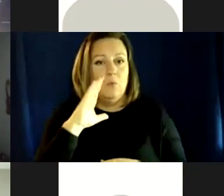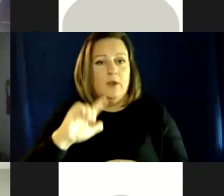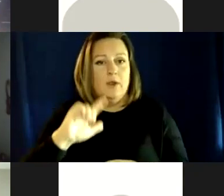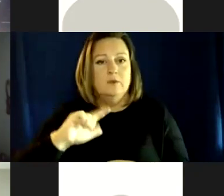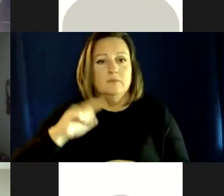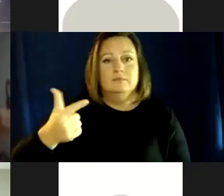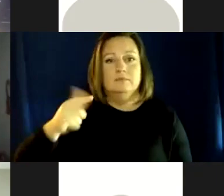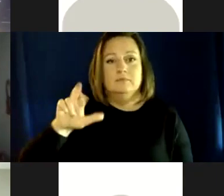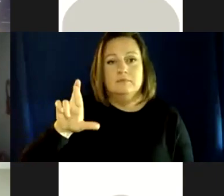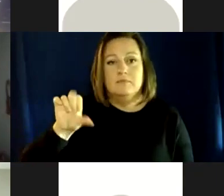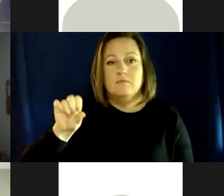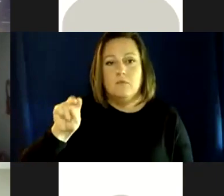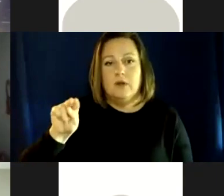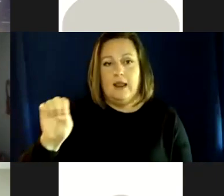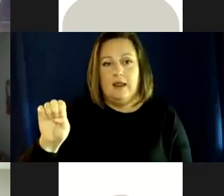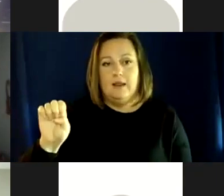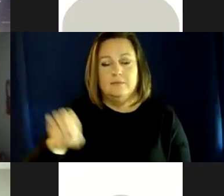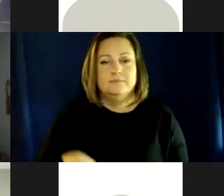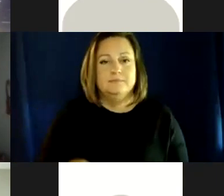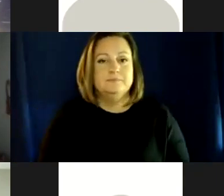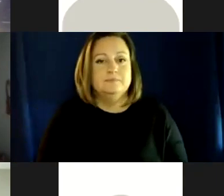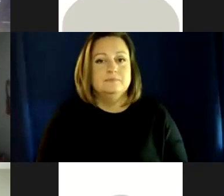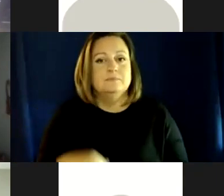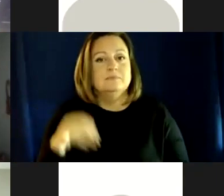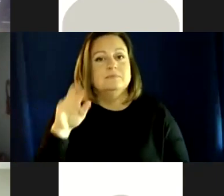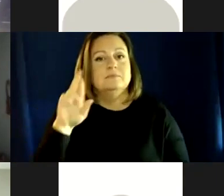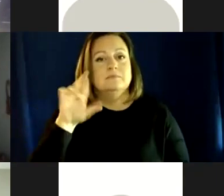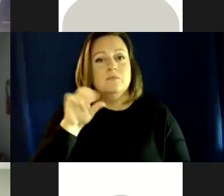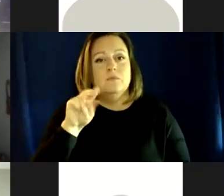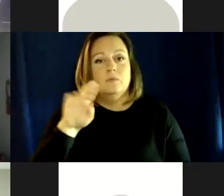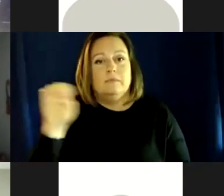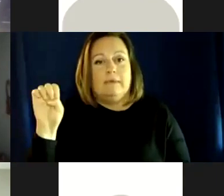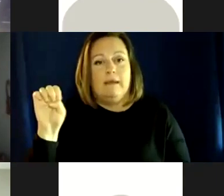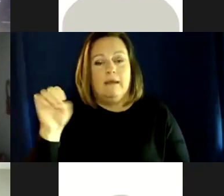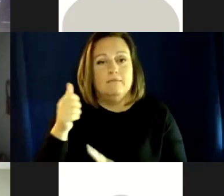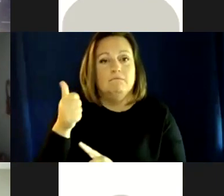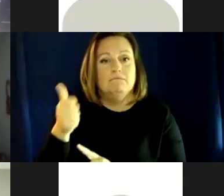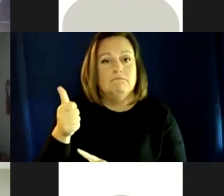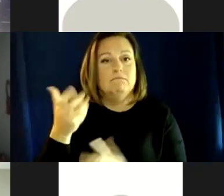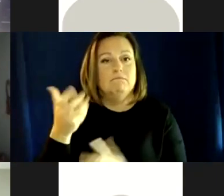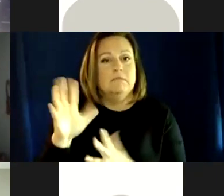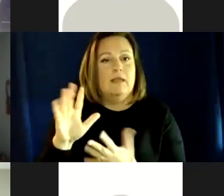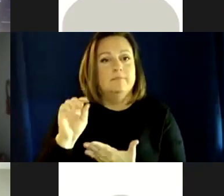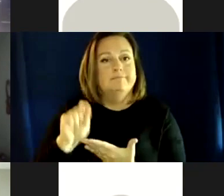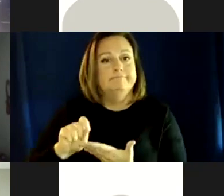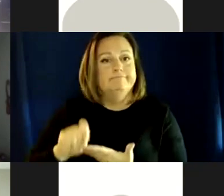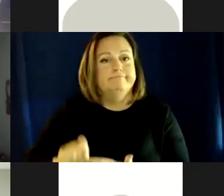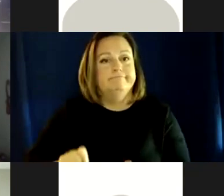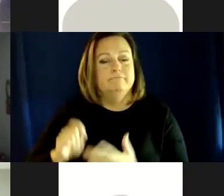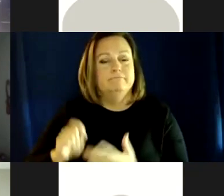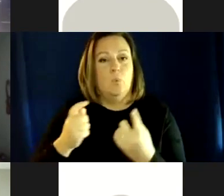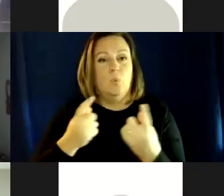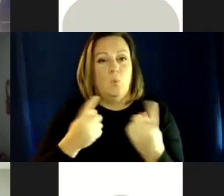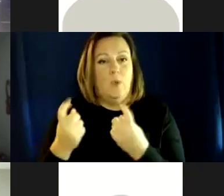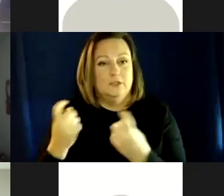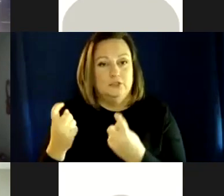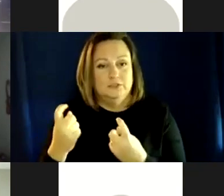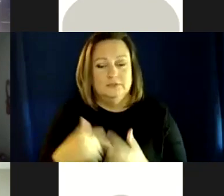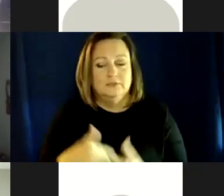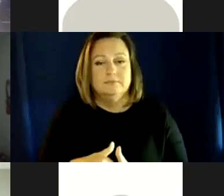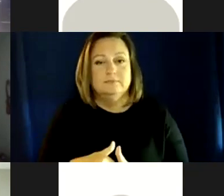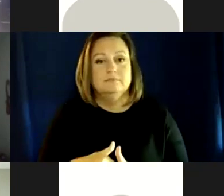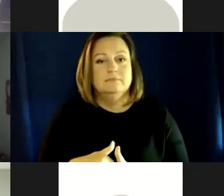Renee, who has questions that folks have been asking. And so I'm going